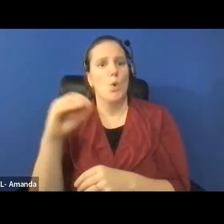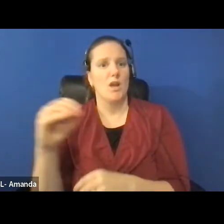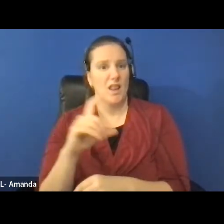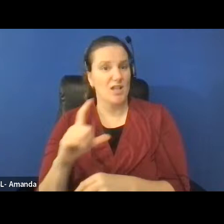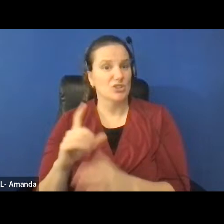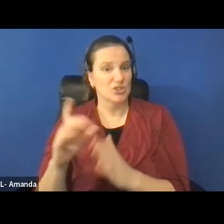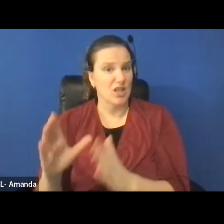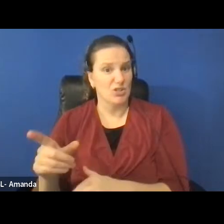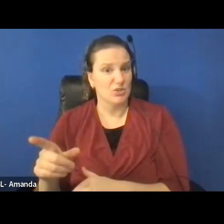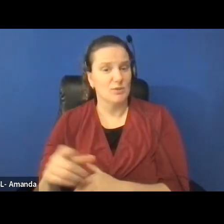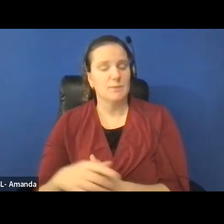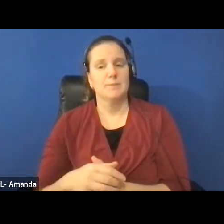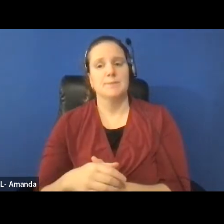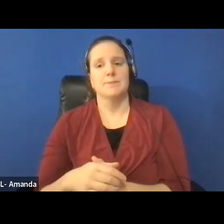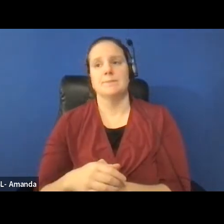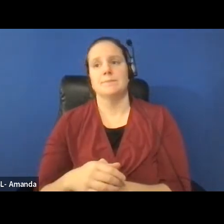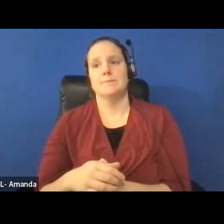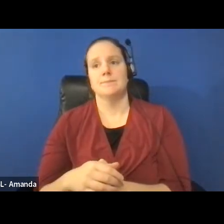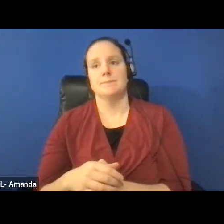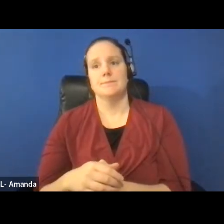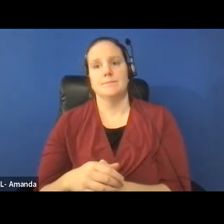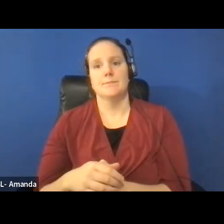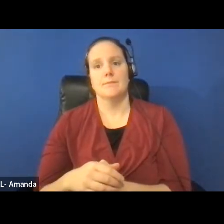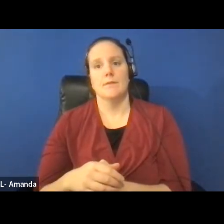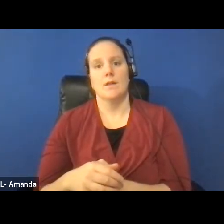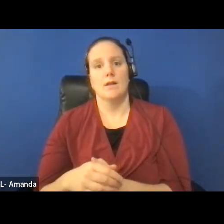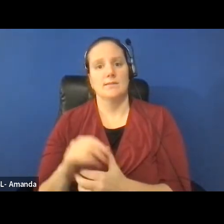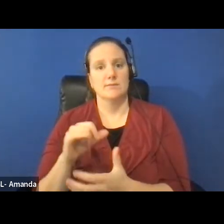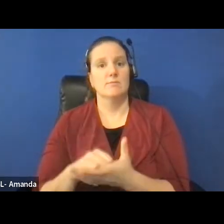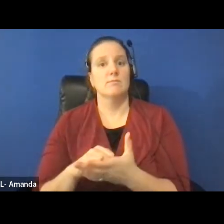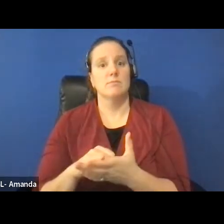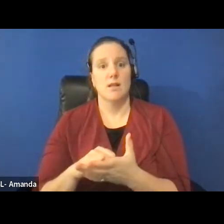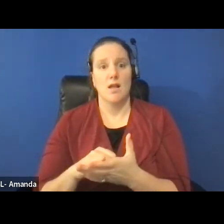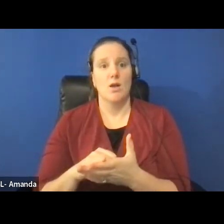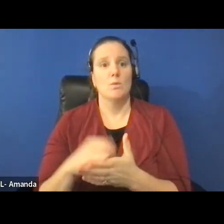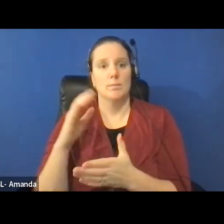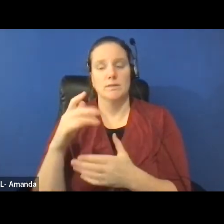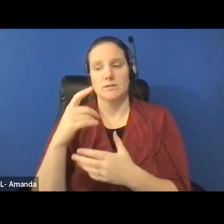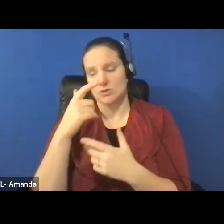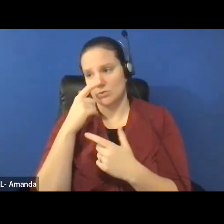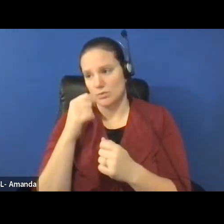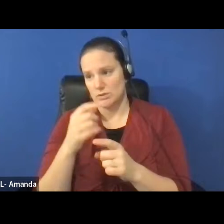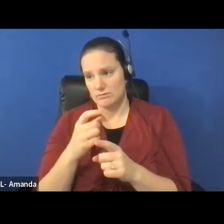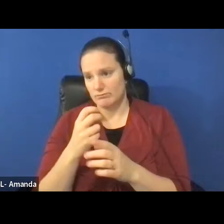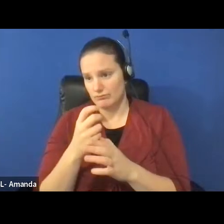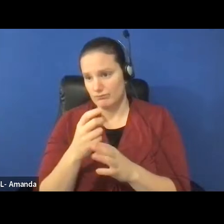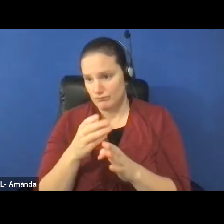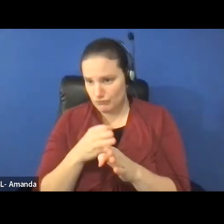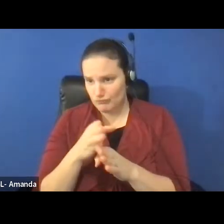legislature. So it's going to be a very interesting